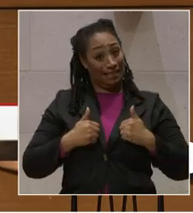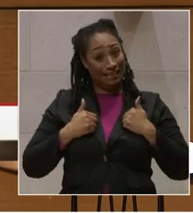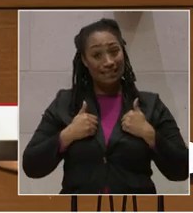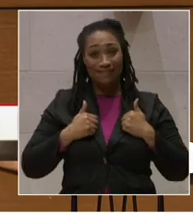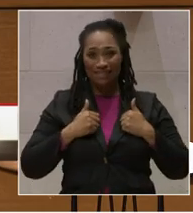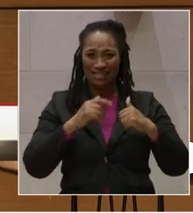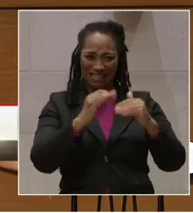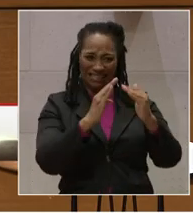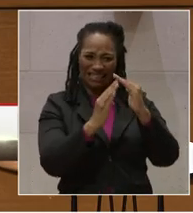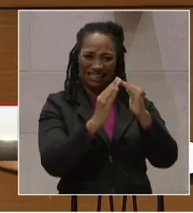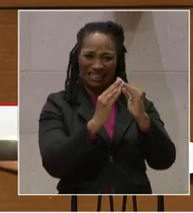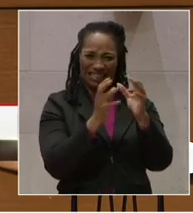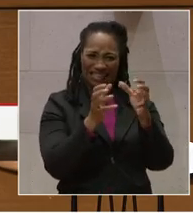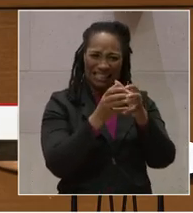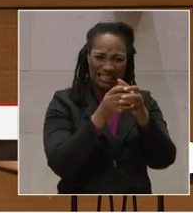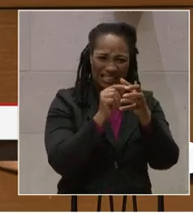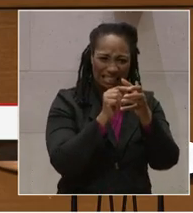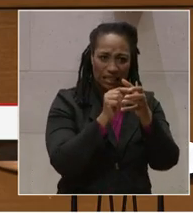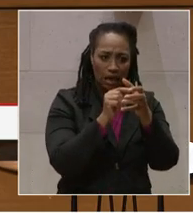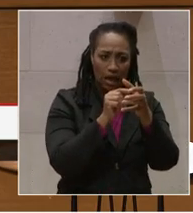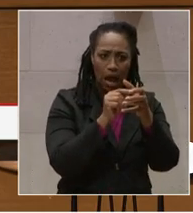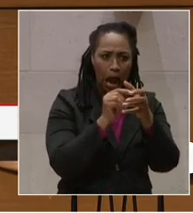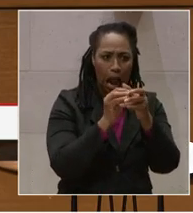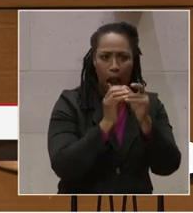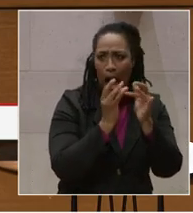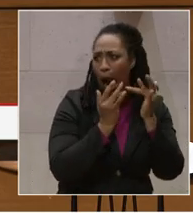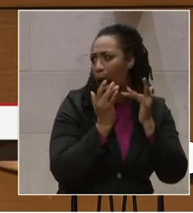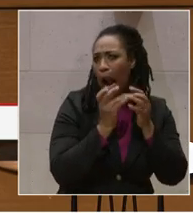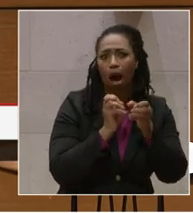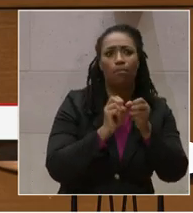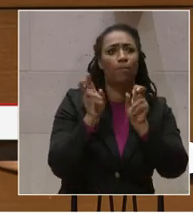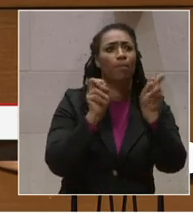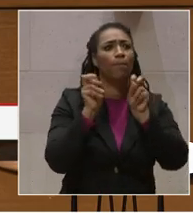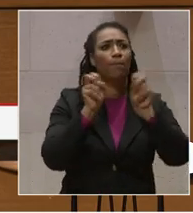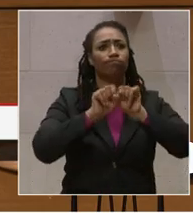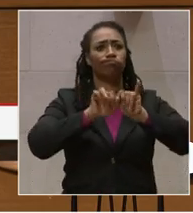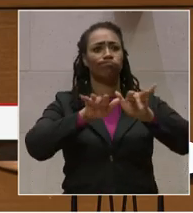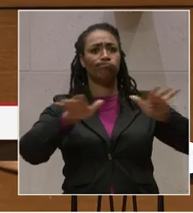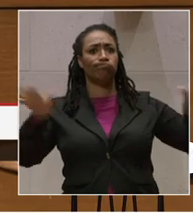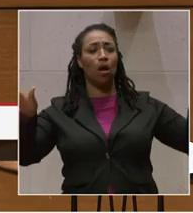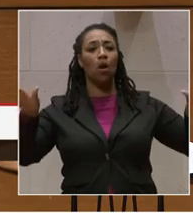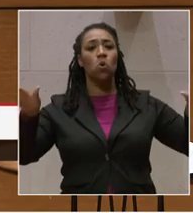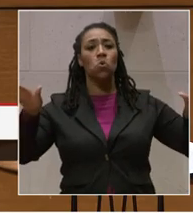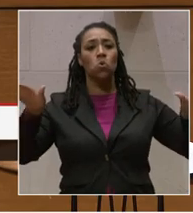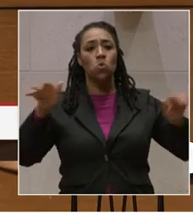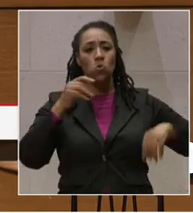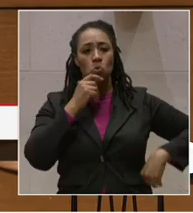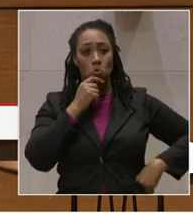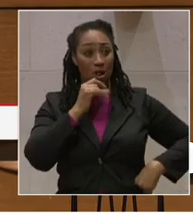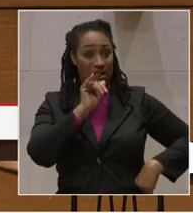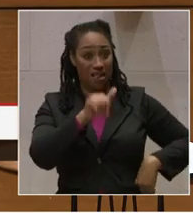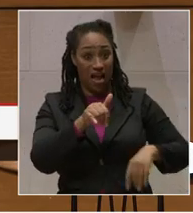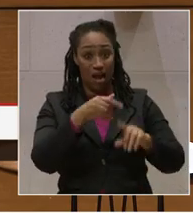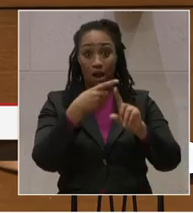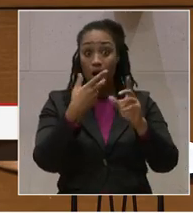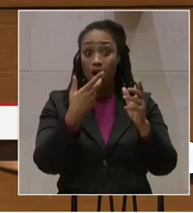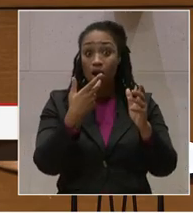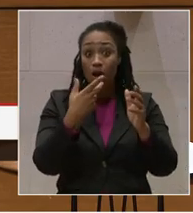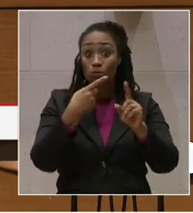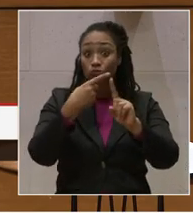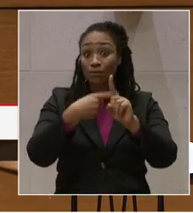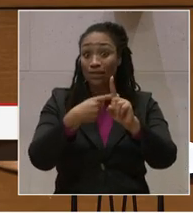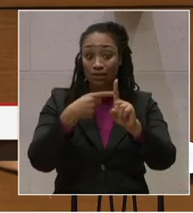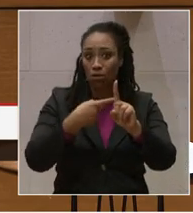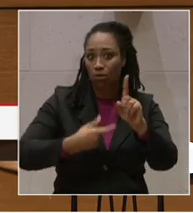and counties, and with that demand driving up the cost of rent and also the purchase price of